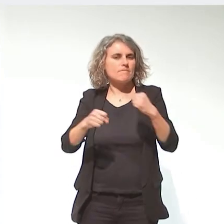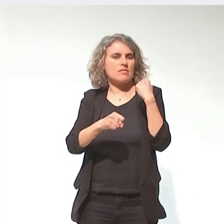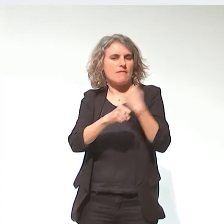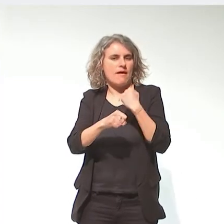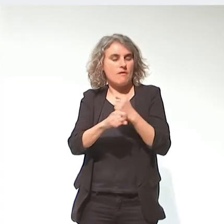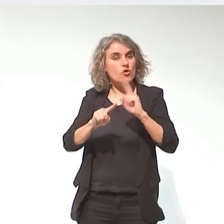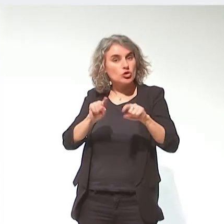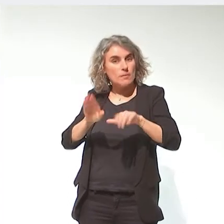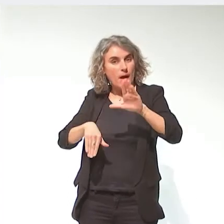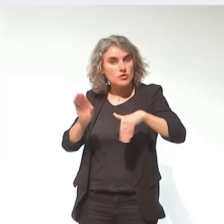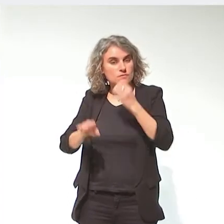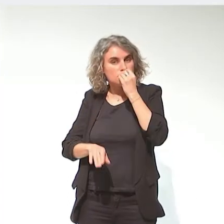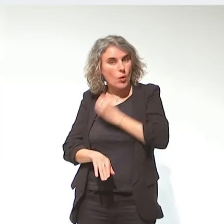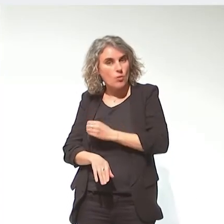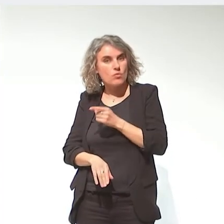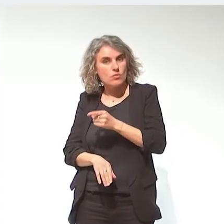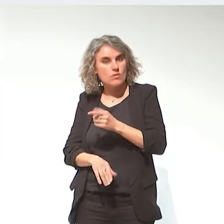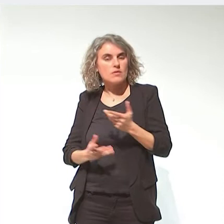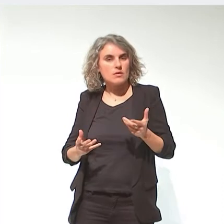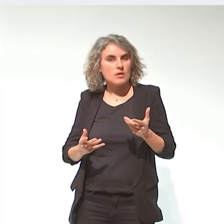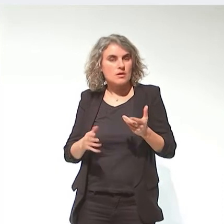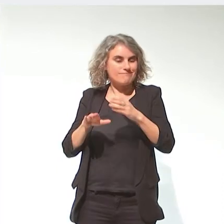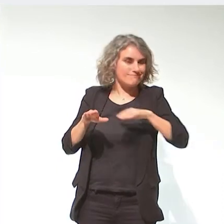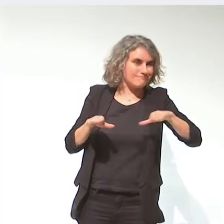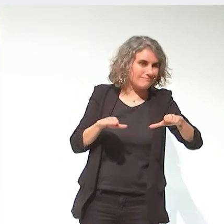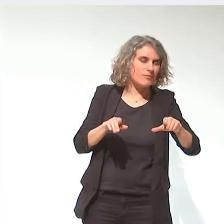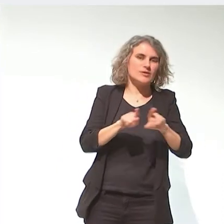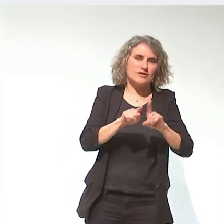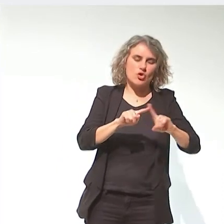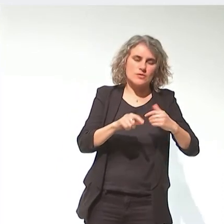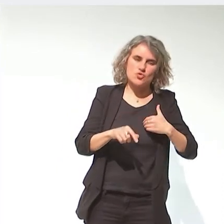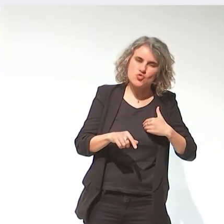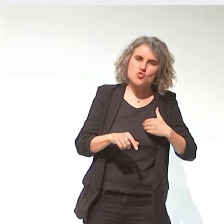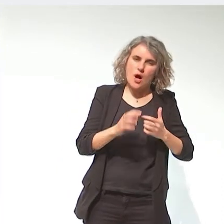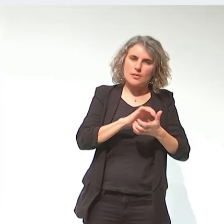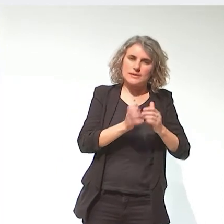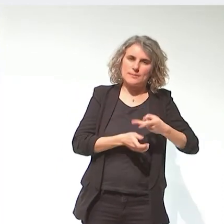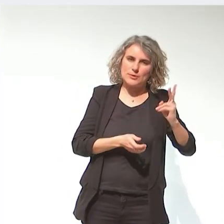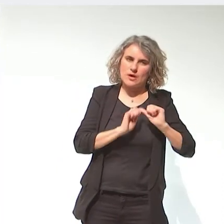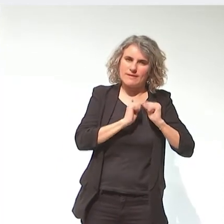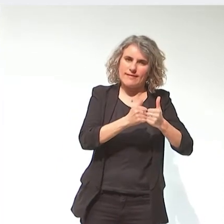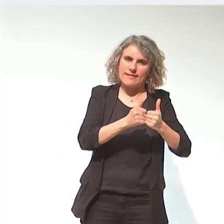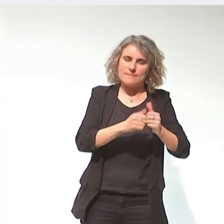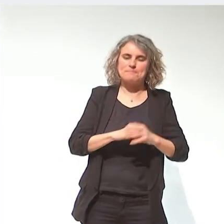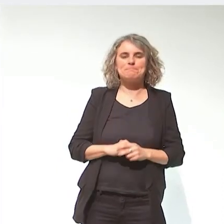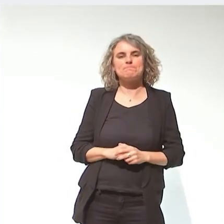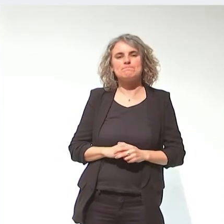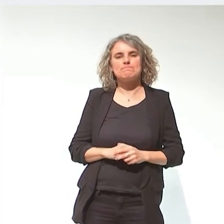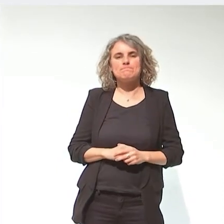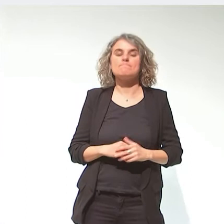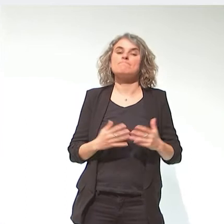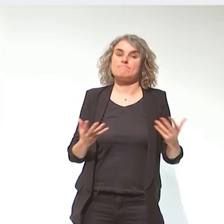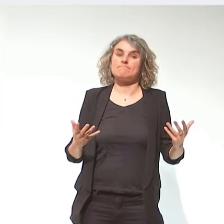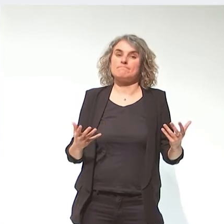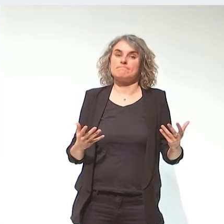mentioning is that there are challenges in these areas. So we are focusing on making sure that, for example, I mentioned